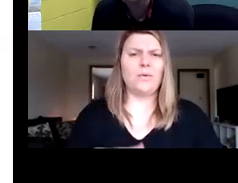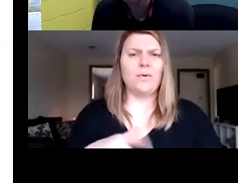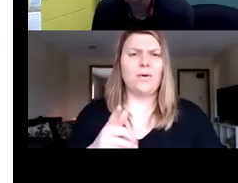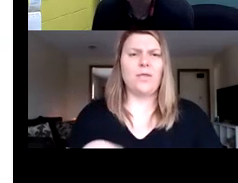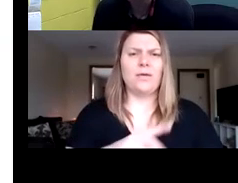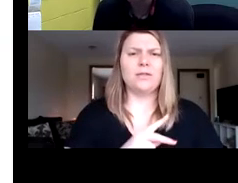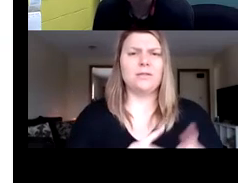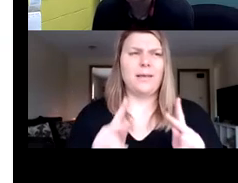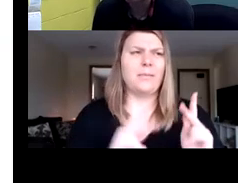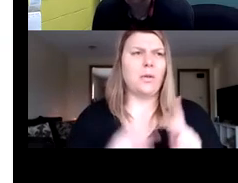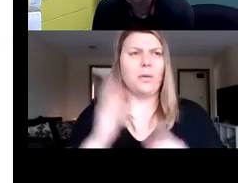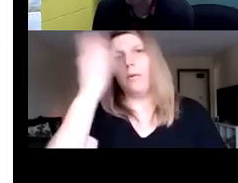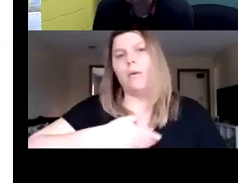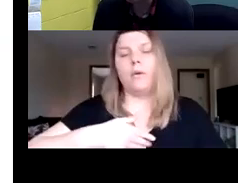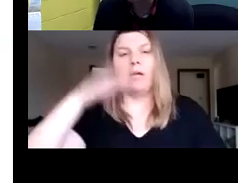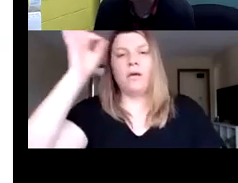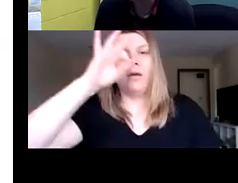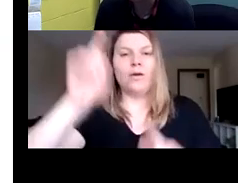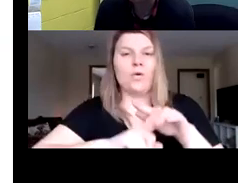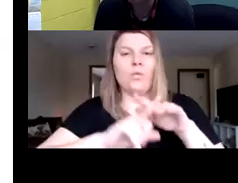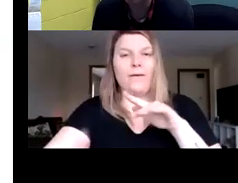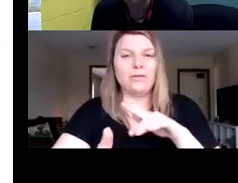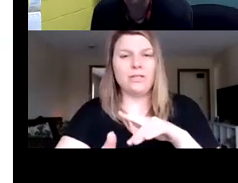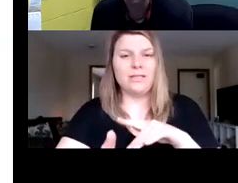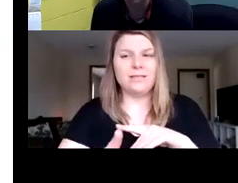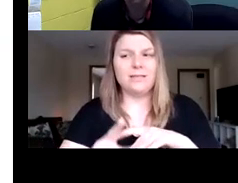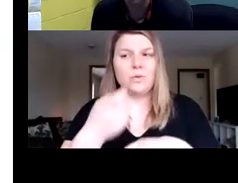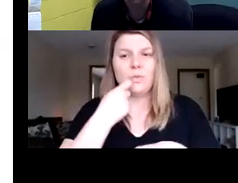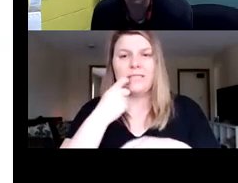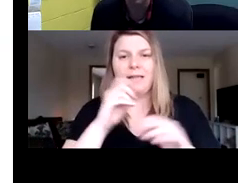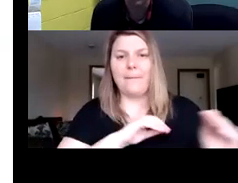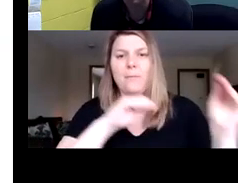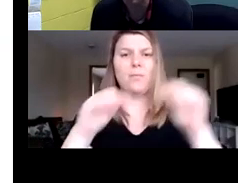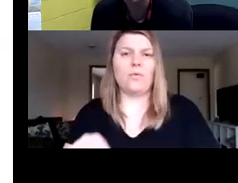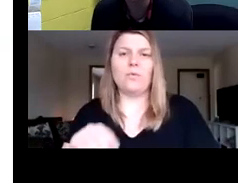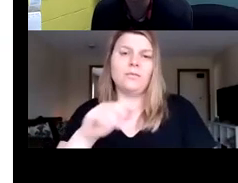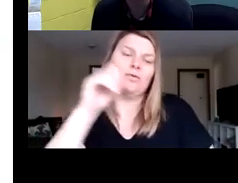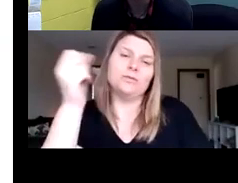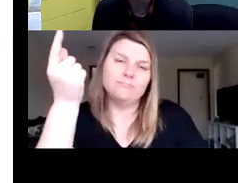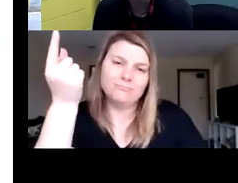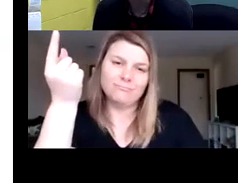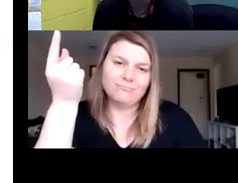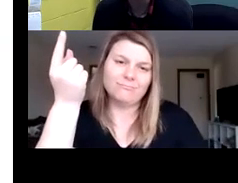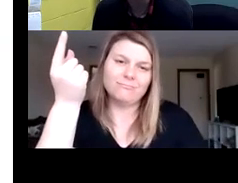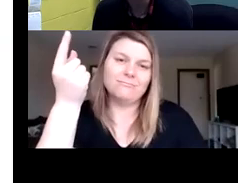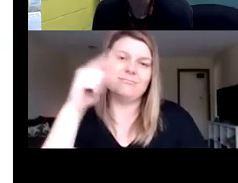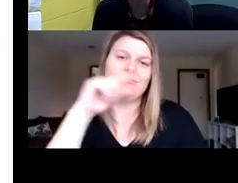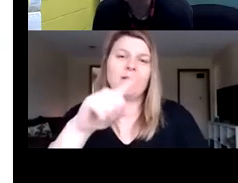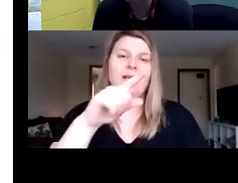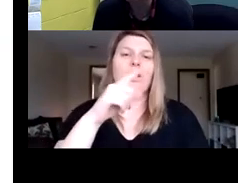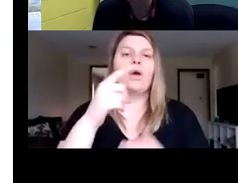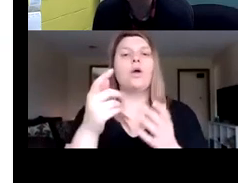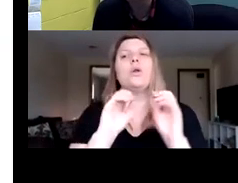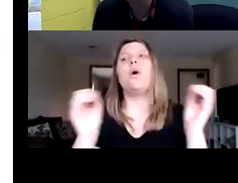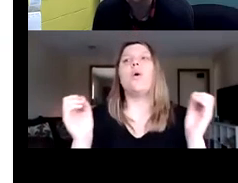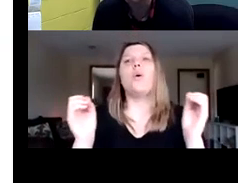people, that the refugees are recently resettled, really understood. So there's just no